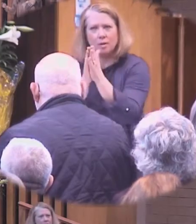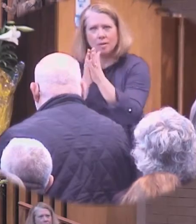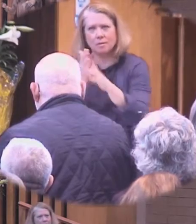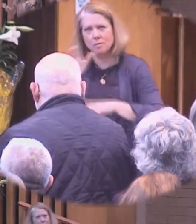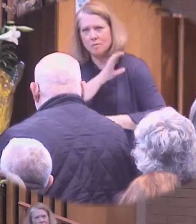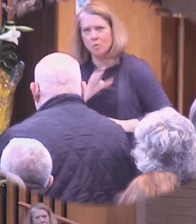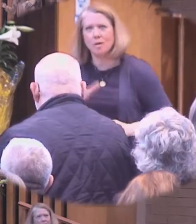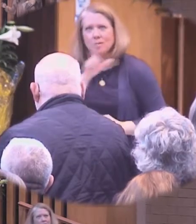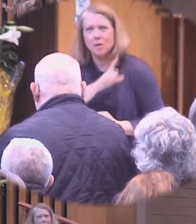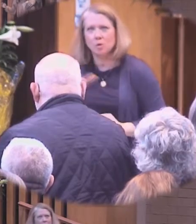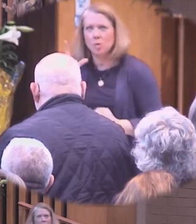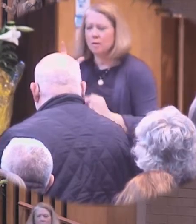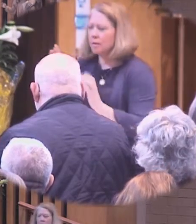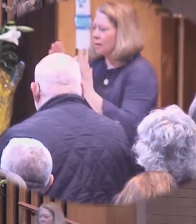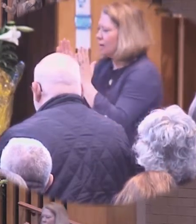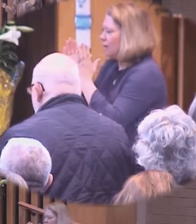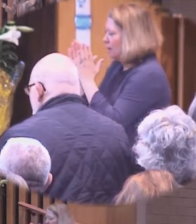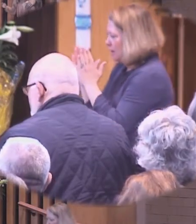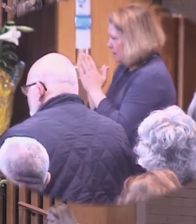through Christ our Lord.